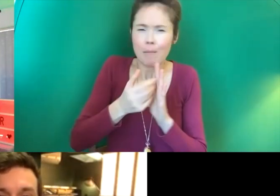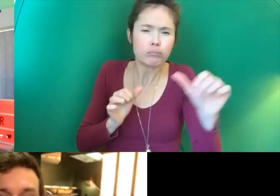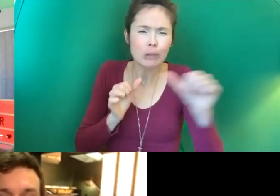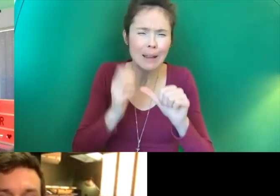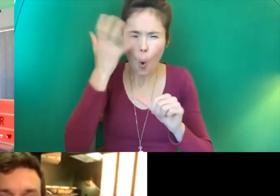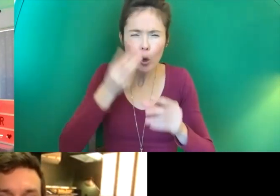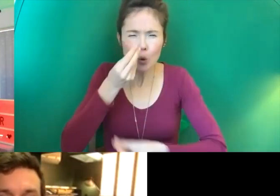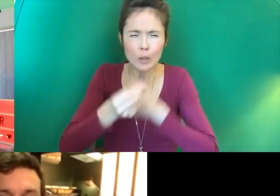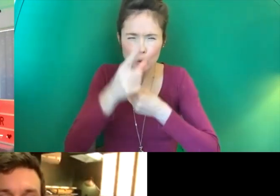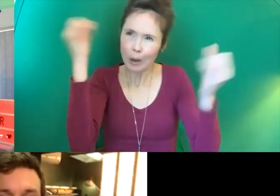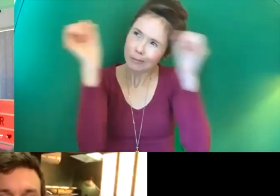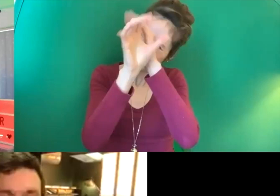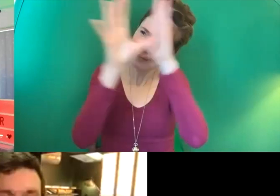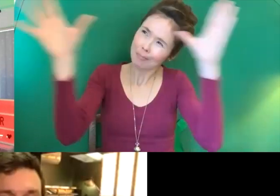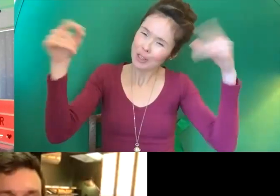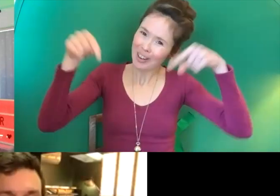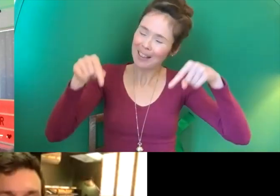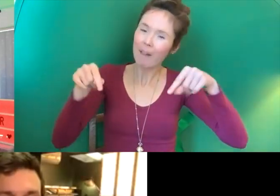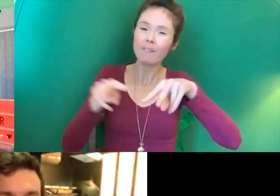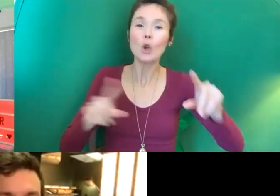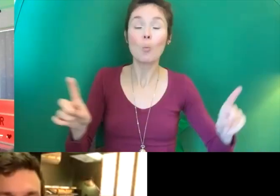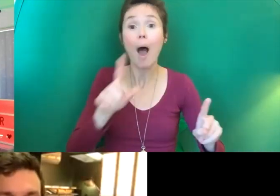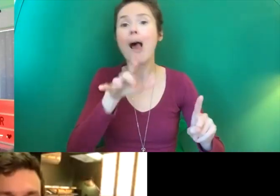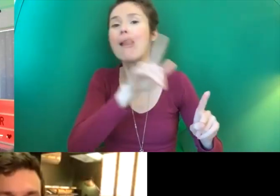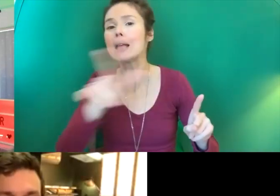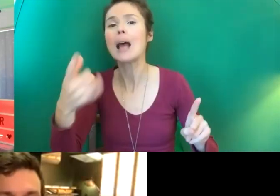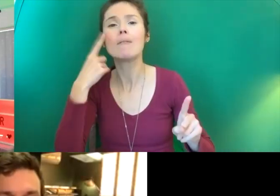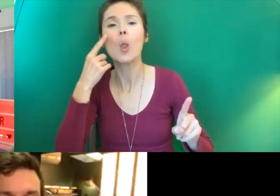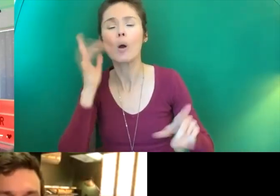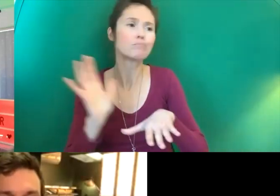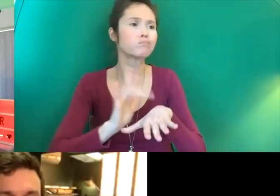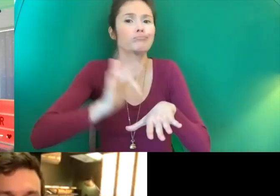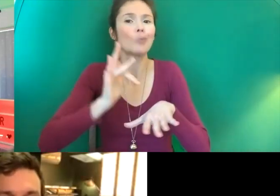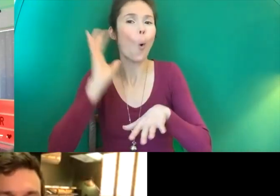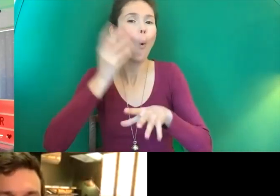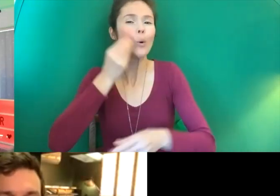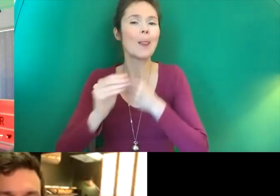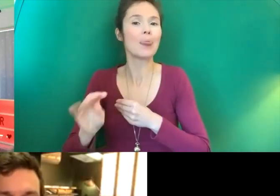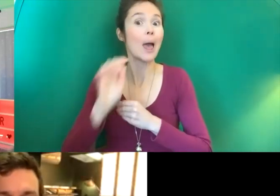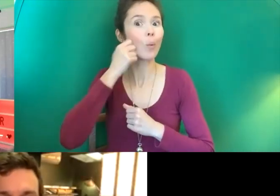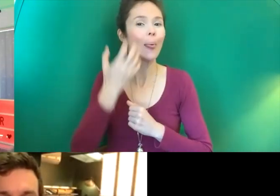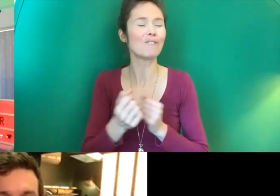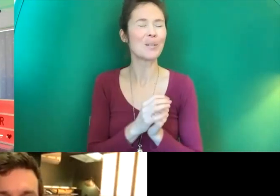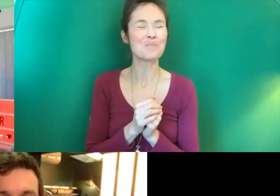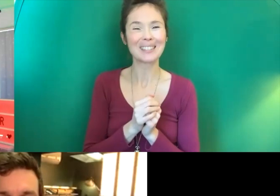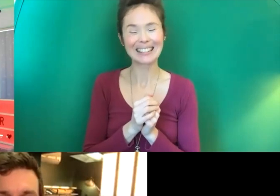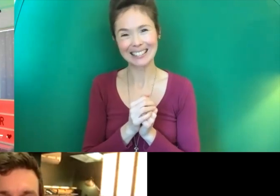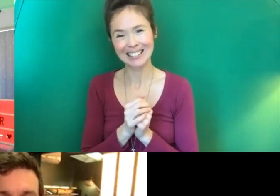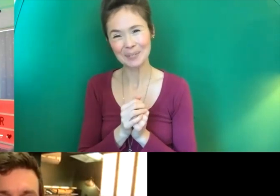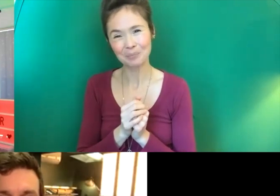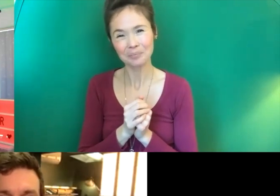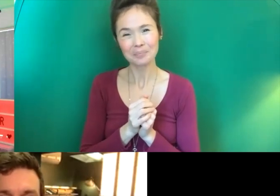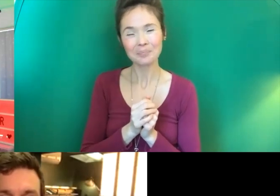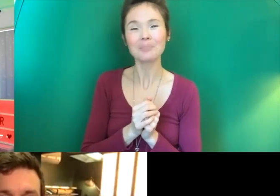idea. But come back to the YouTube channel later on with the proper audio described version of it,